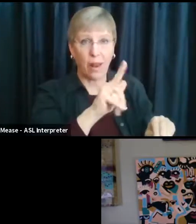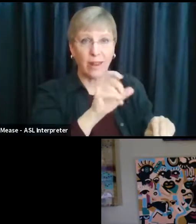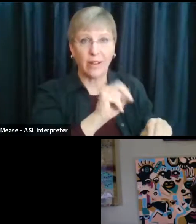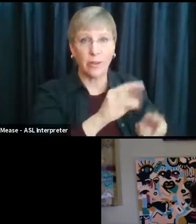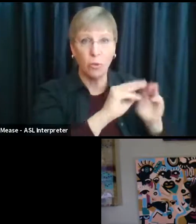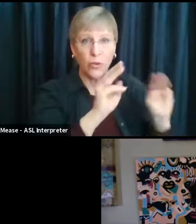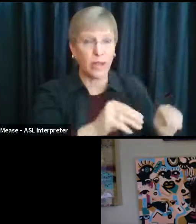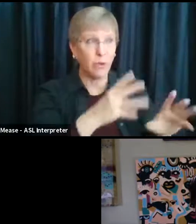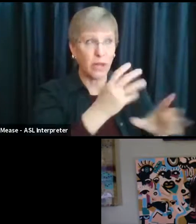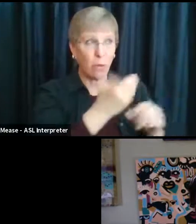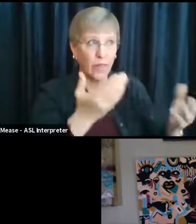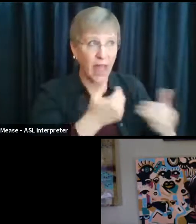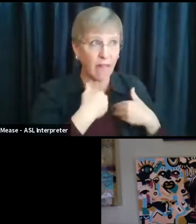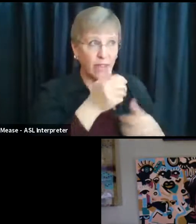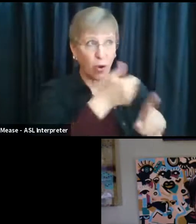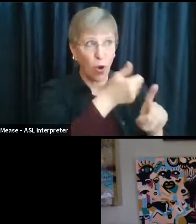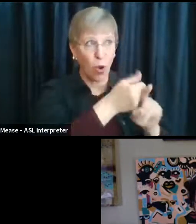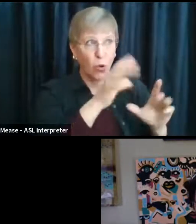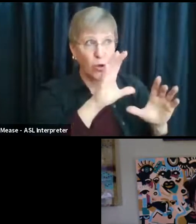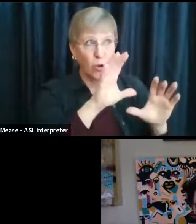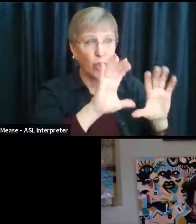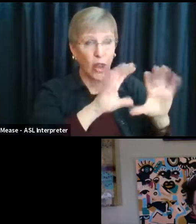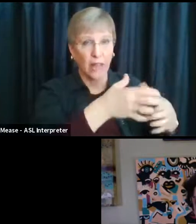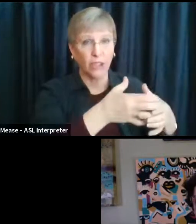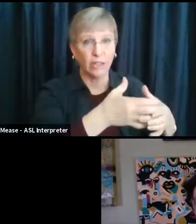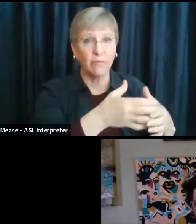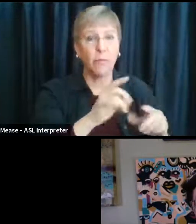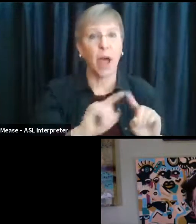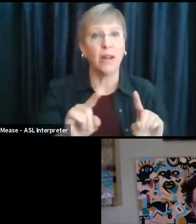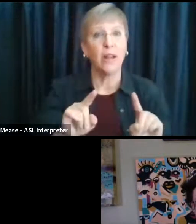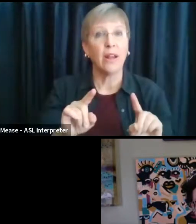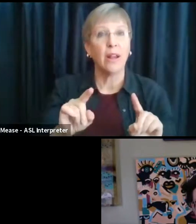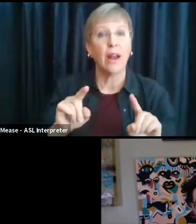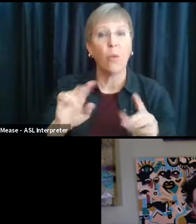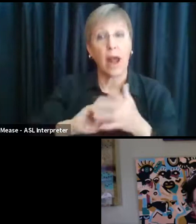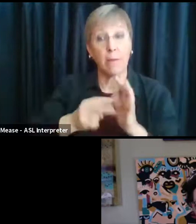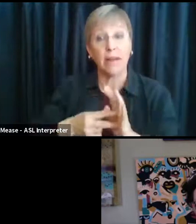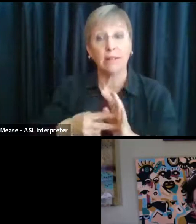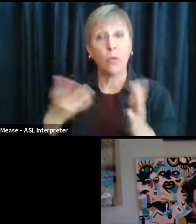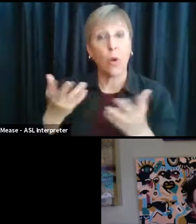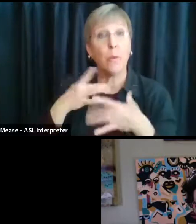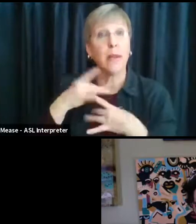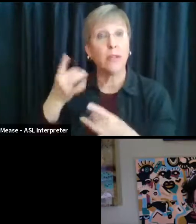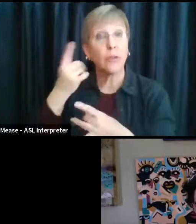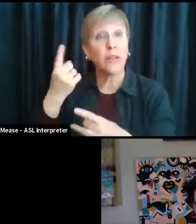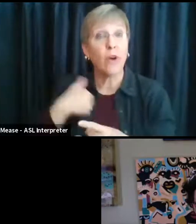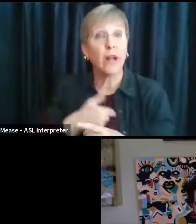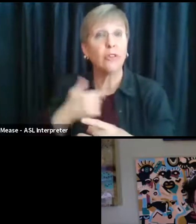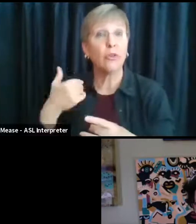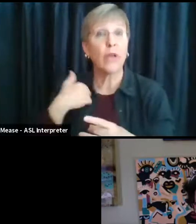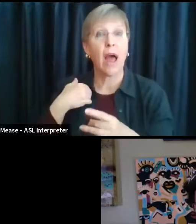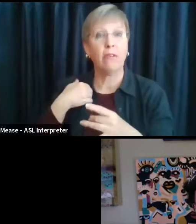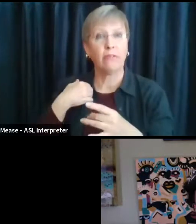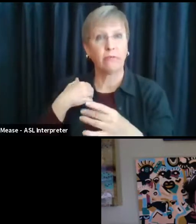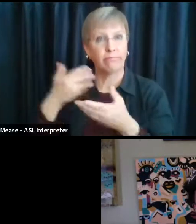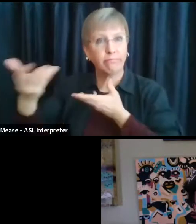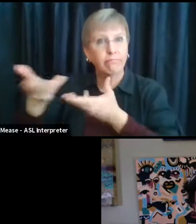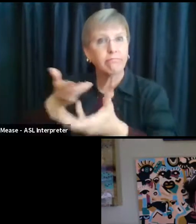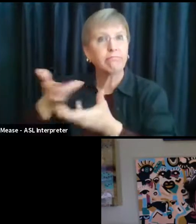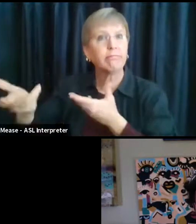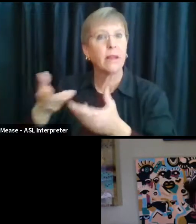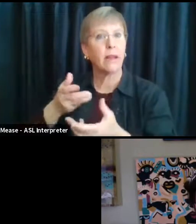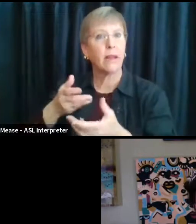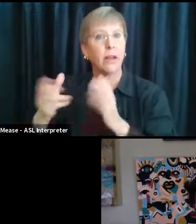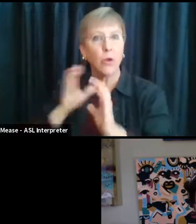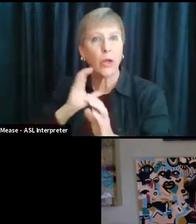it, but even if it's been looted at the beginning. But what I mean is, what would be interesting for us is to have a dialogue. I mean, what